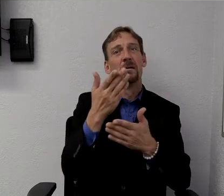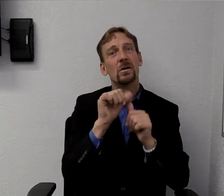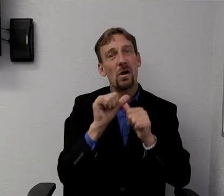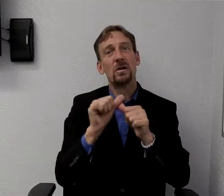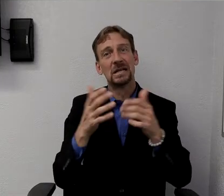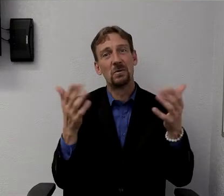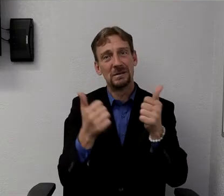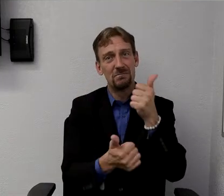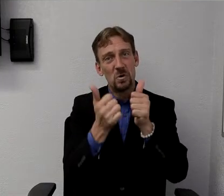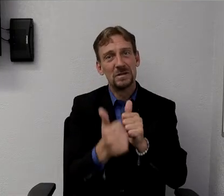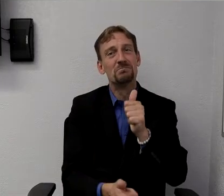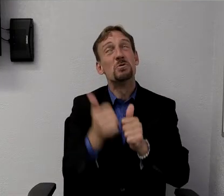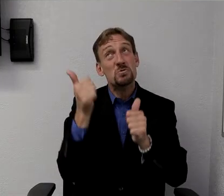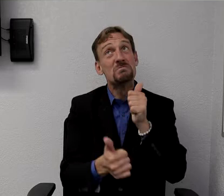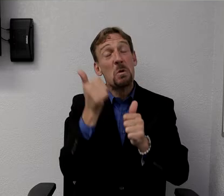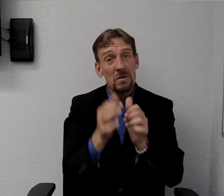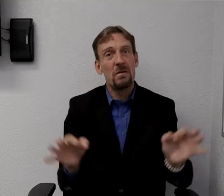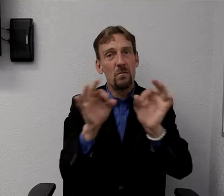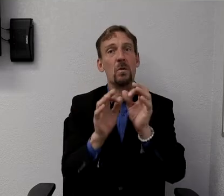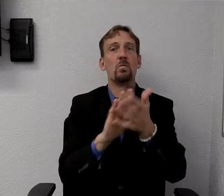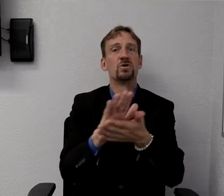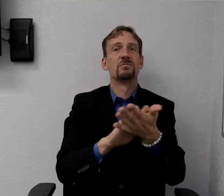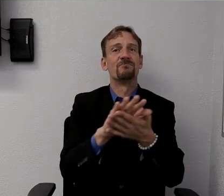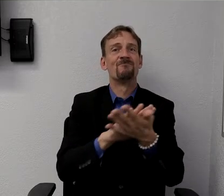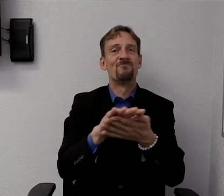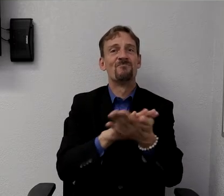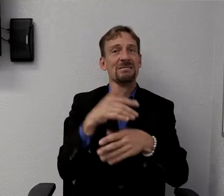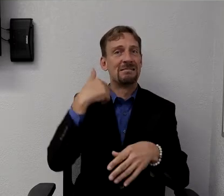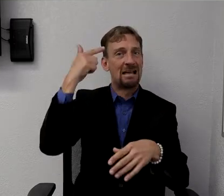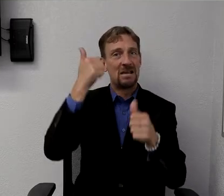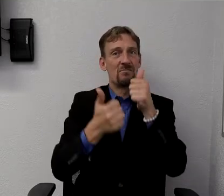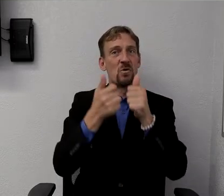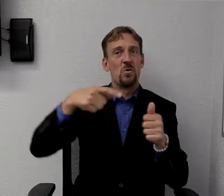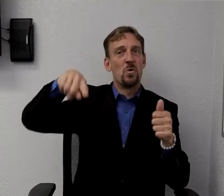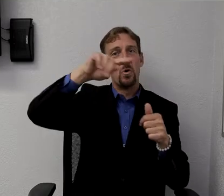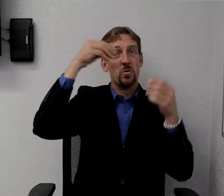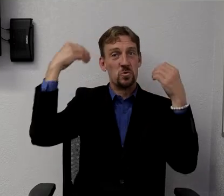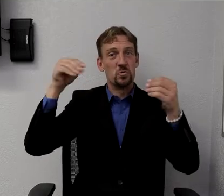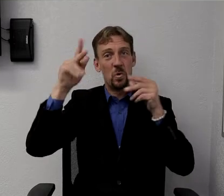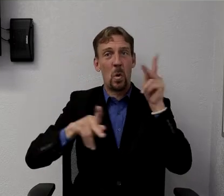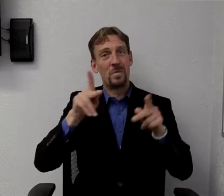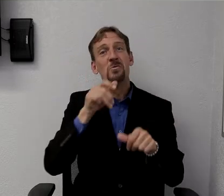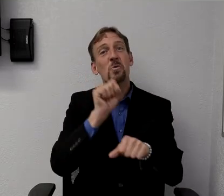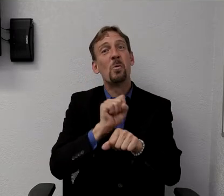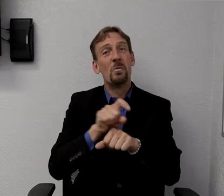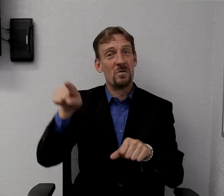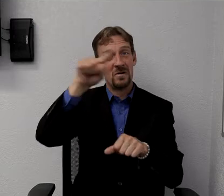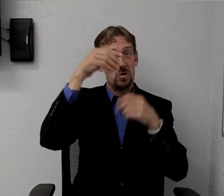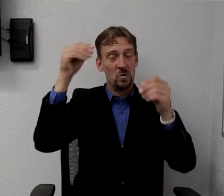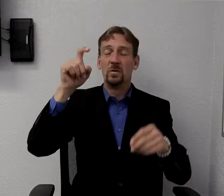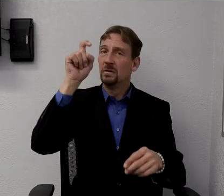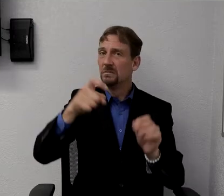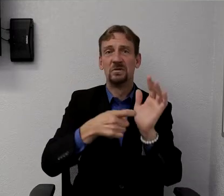working in grocery stores now should be wearing masks. In fact, the CDC and others